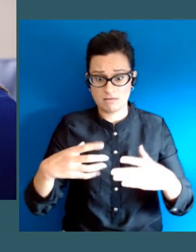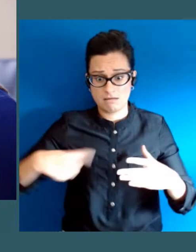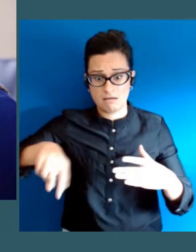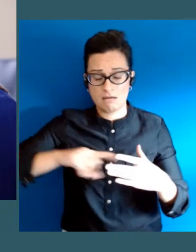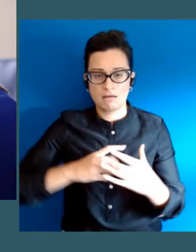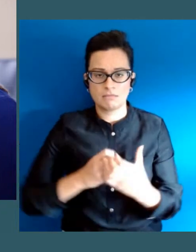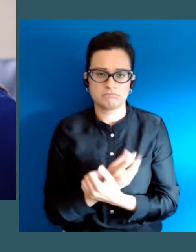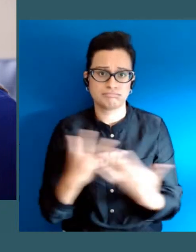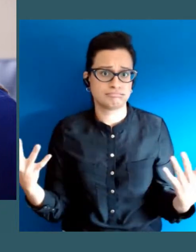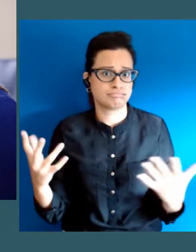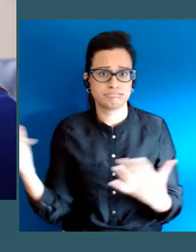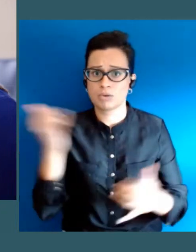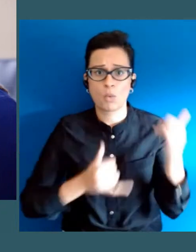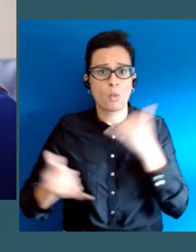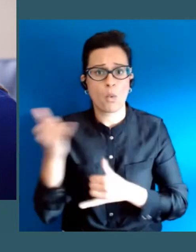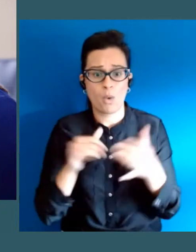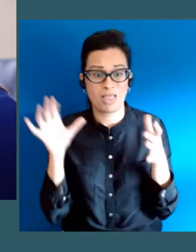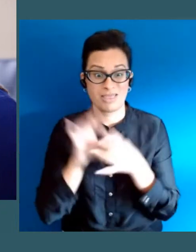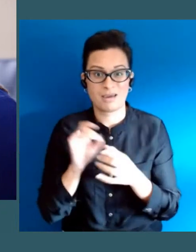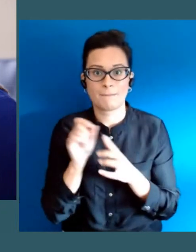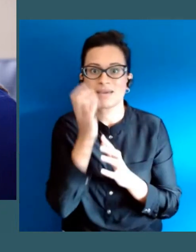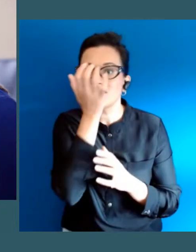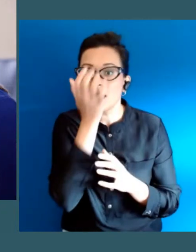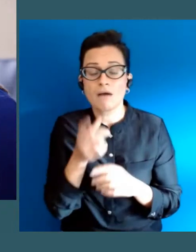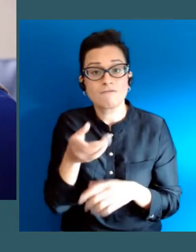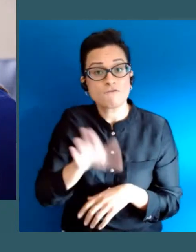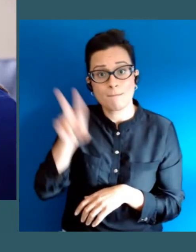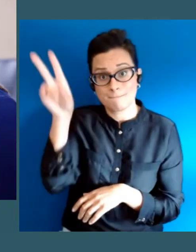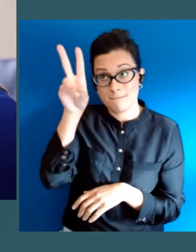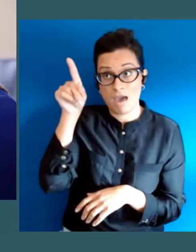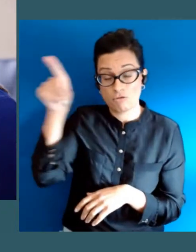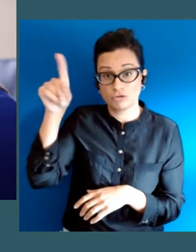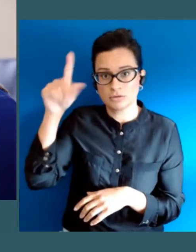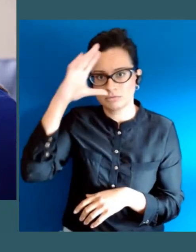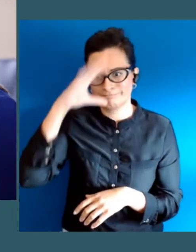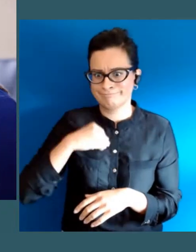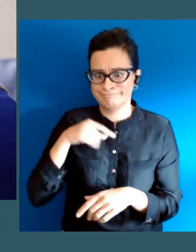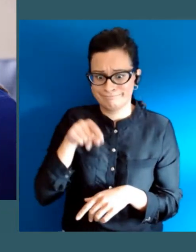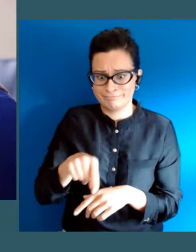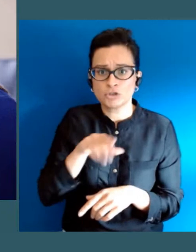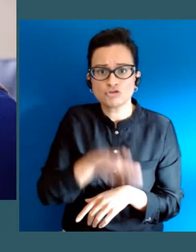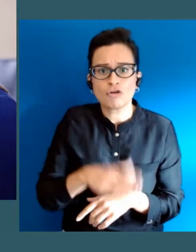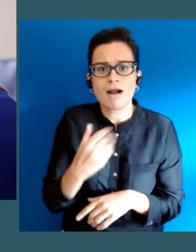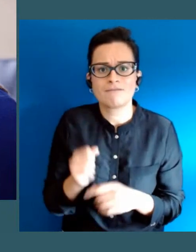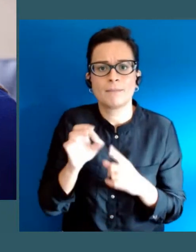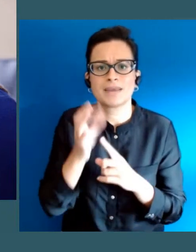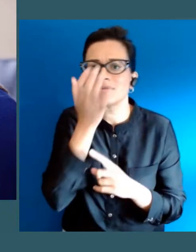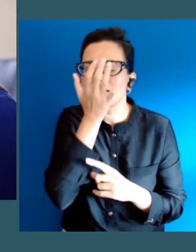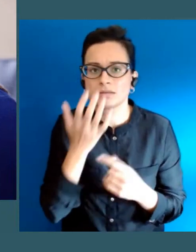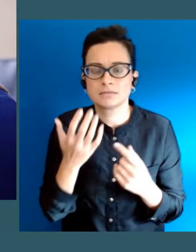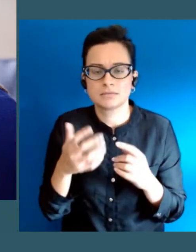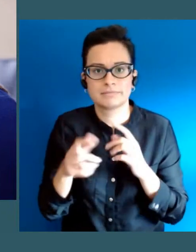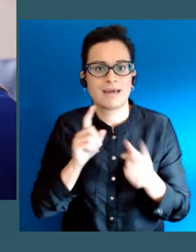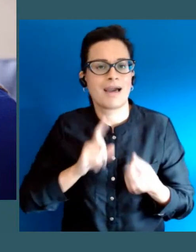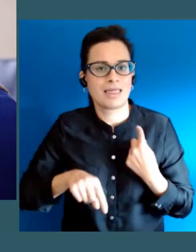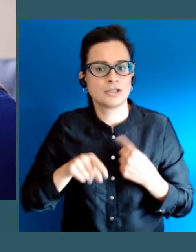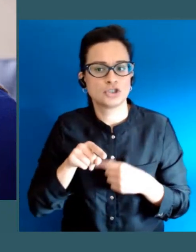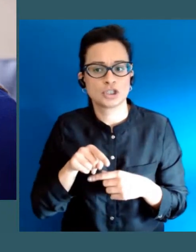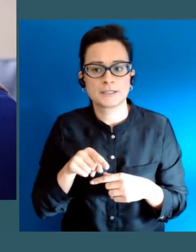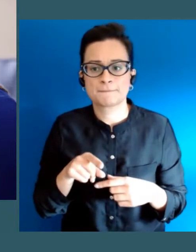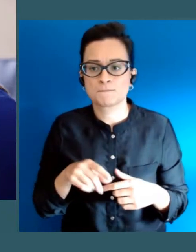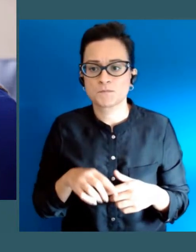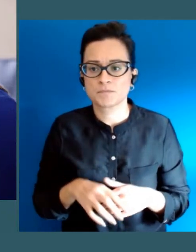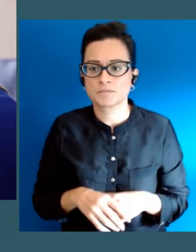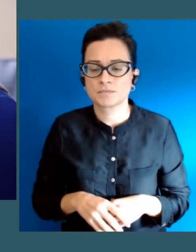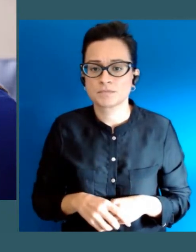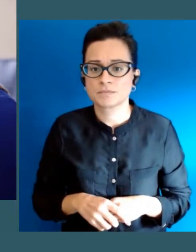get from parents reporting that their child has a peanut allergy, and they're looking for some